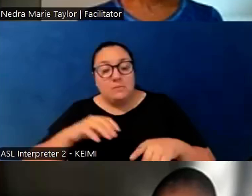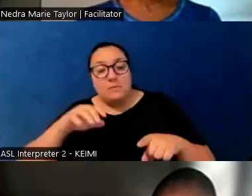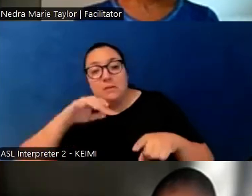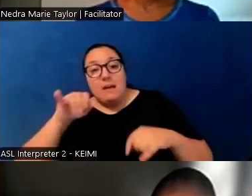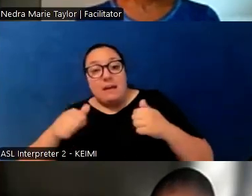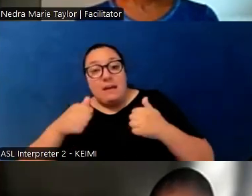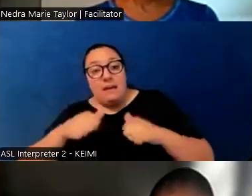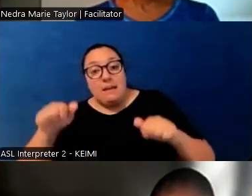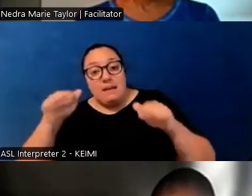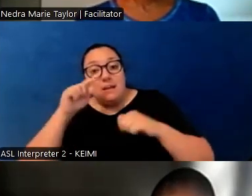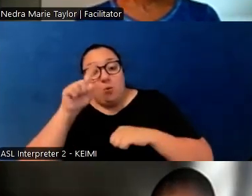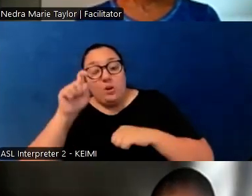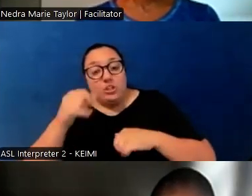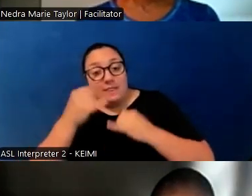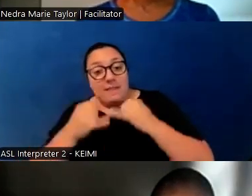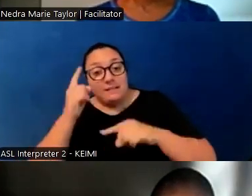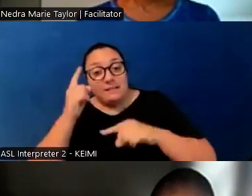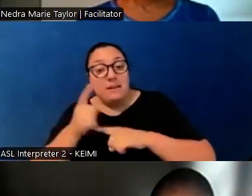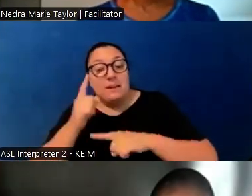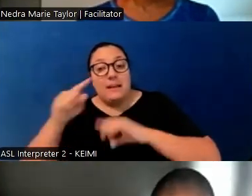last minute, you can email us on